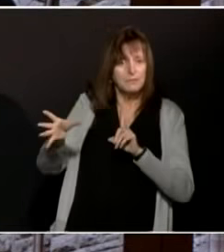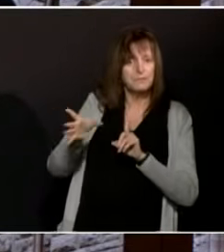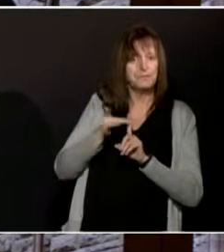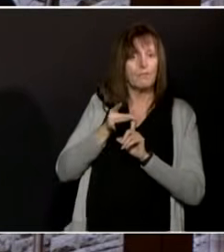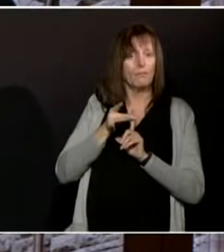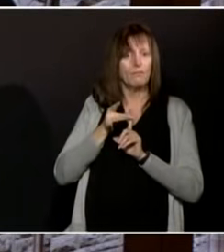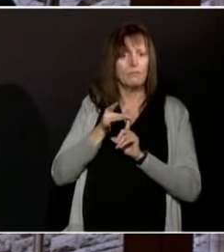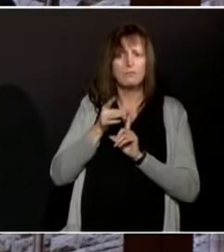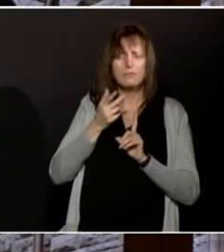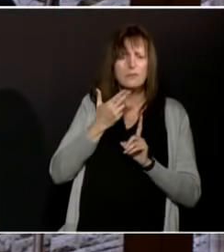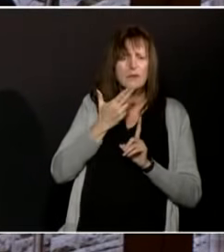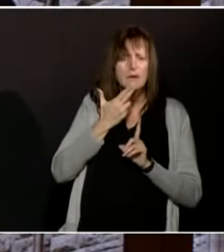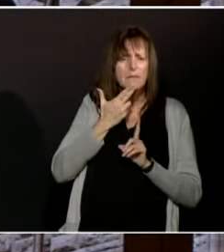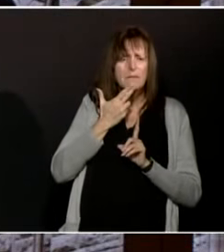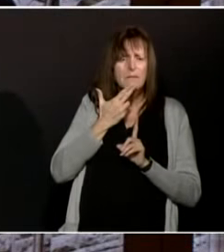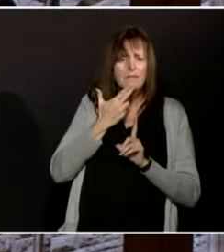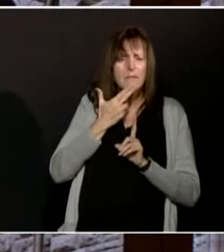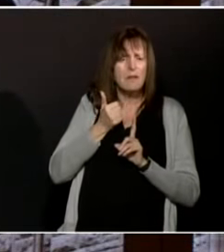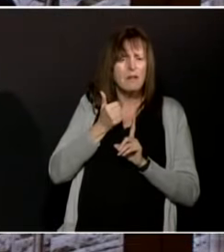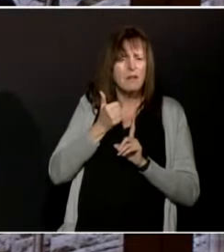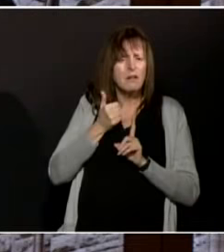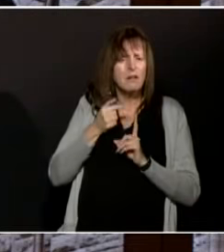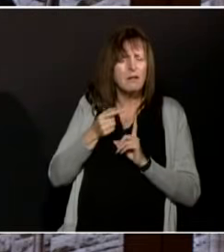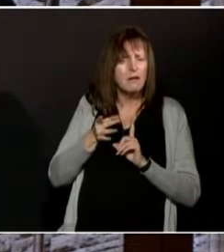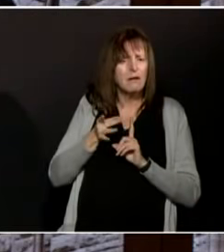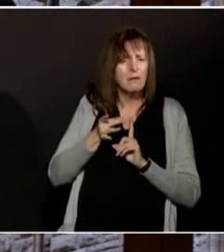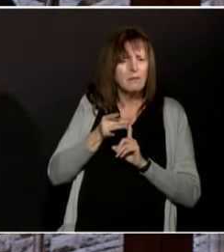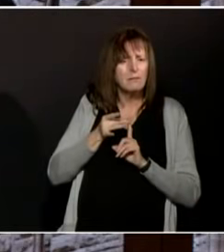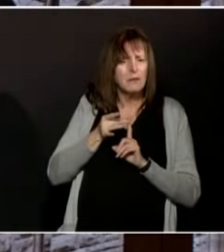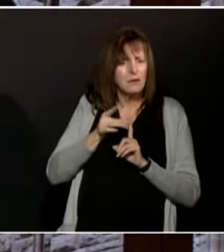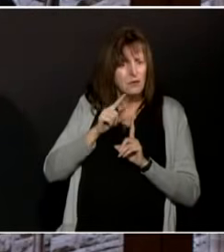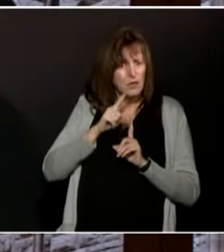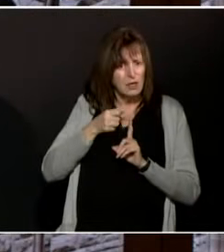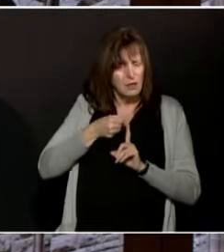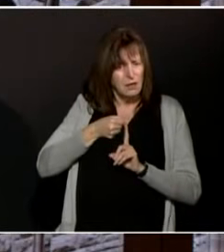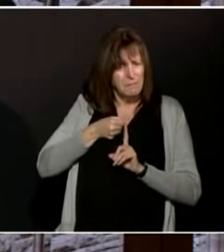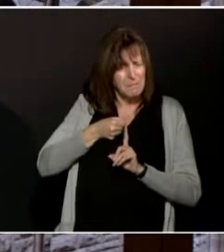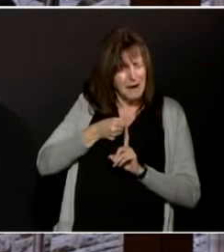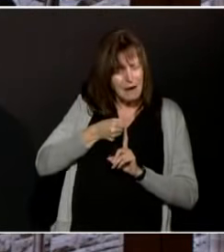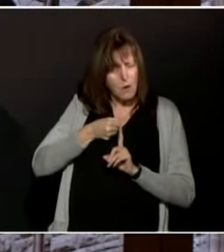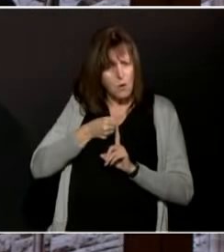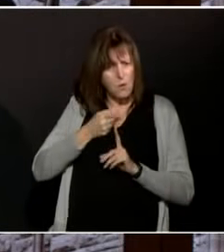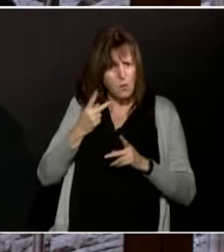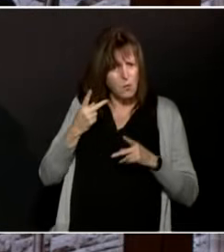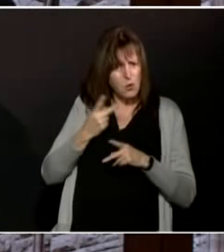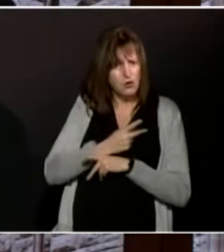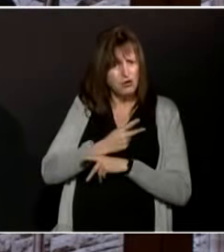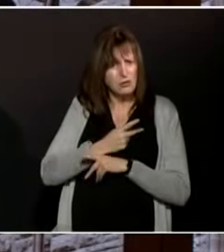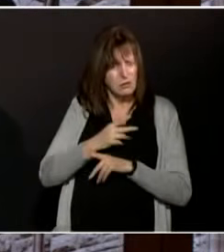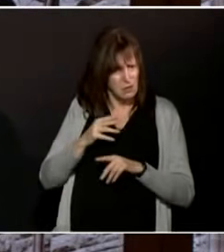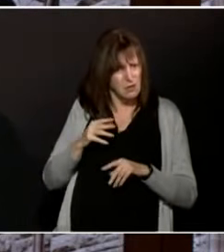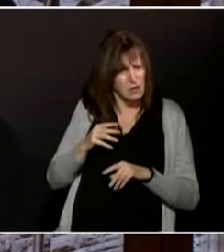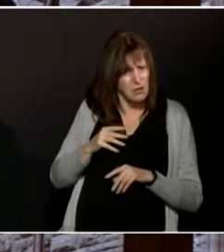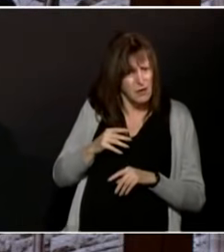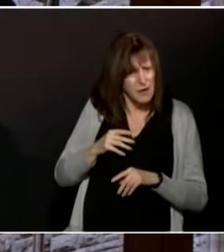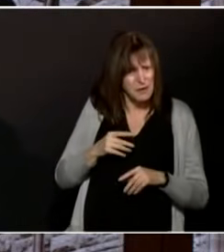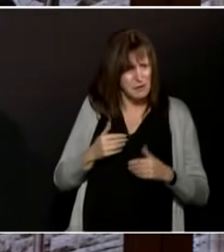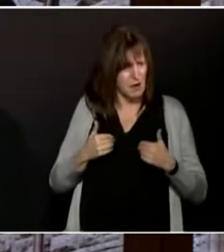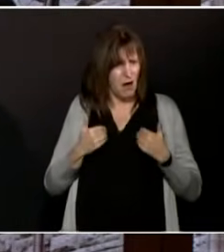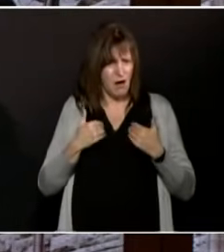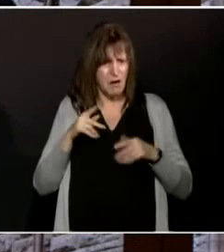intervals, and having much more rapid onset, and now impacting younger and younger populations in our